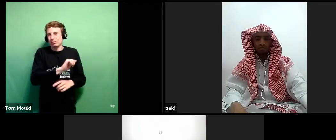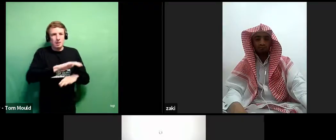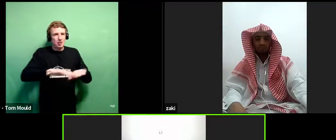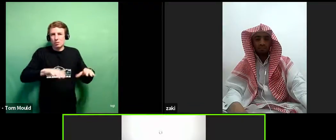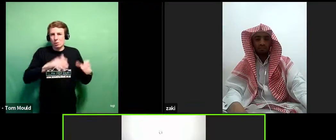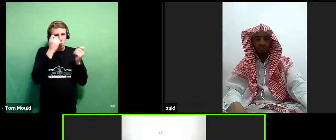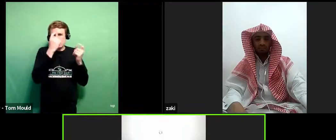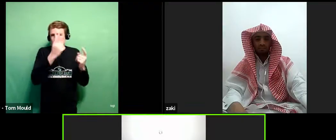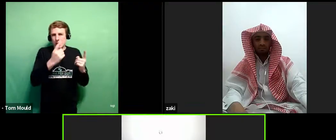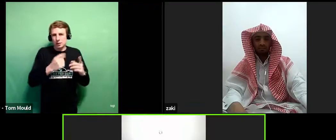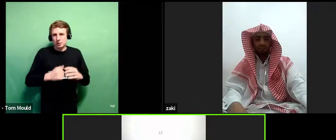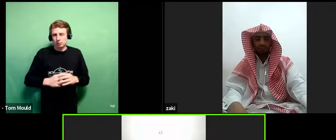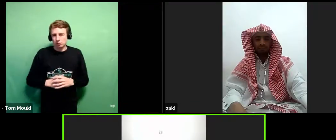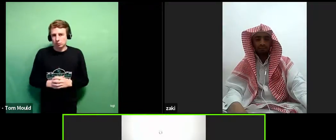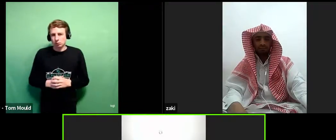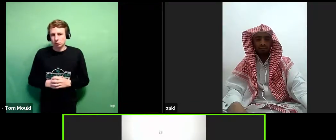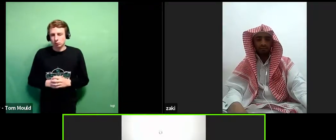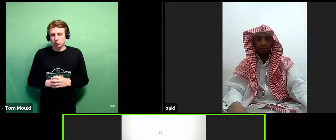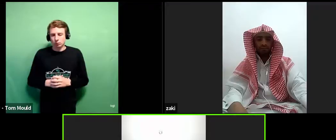Ya